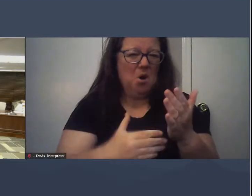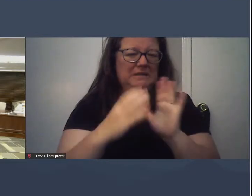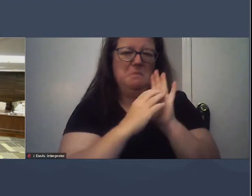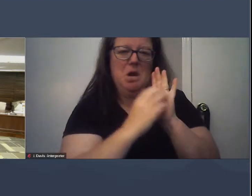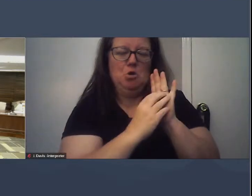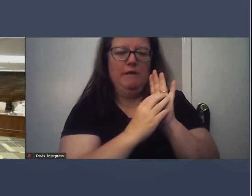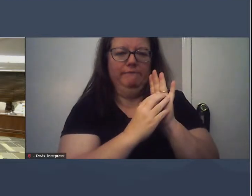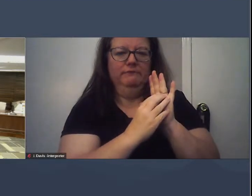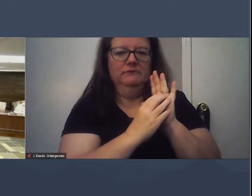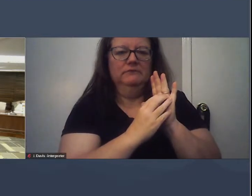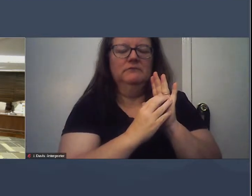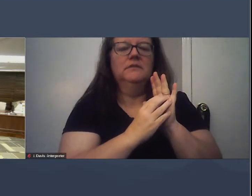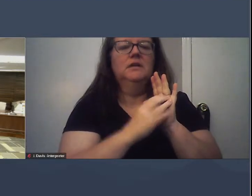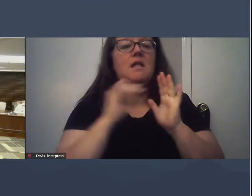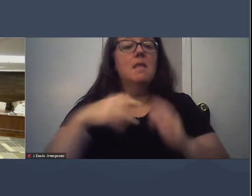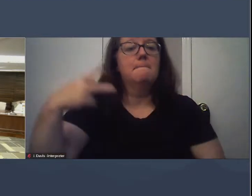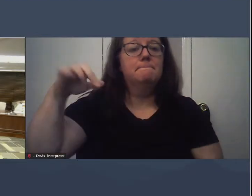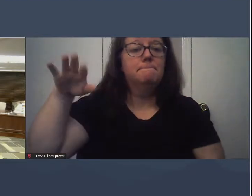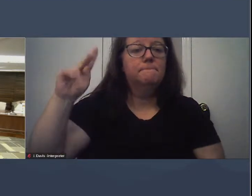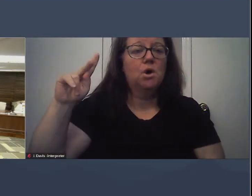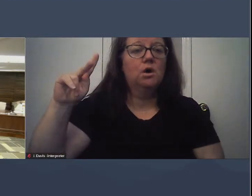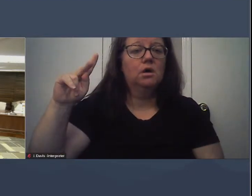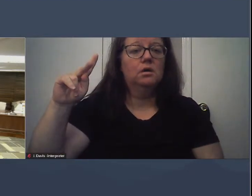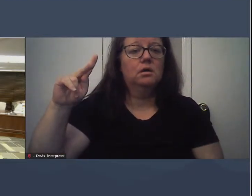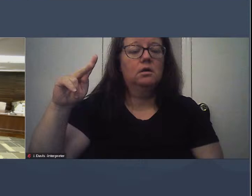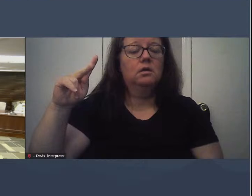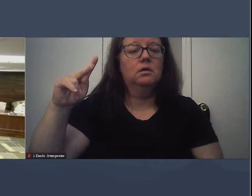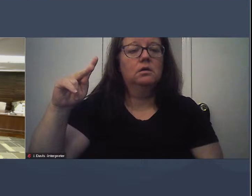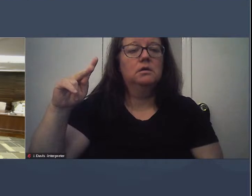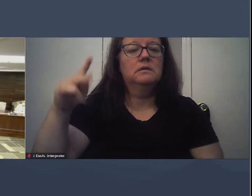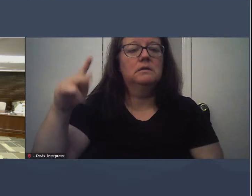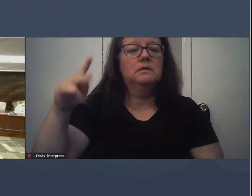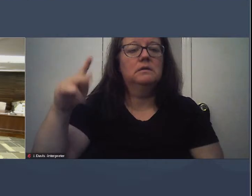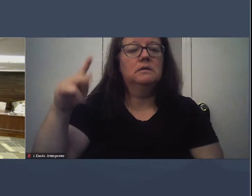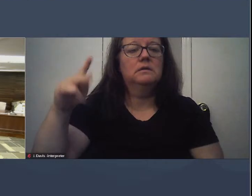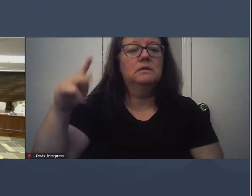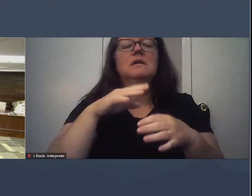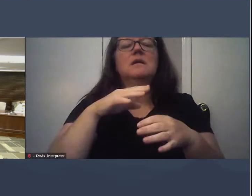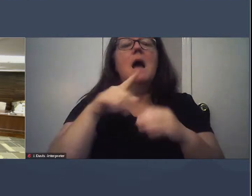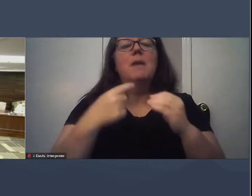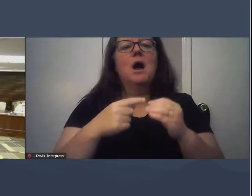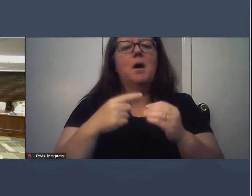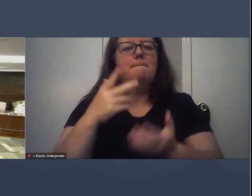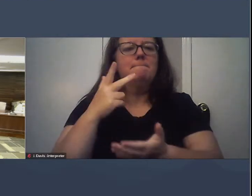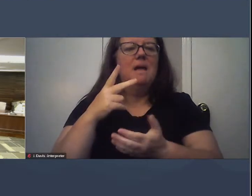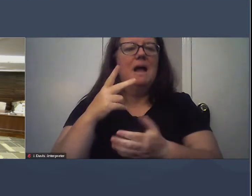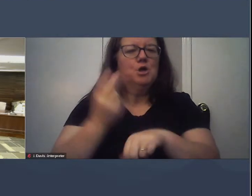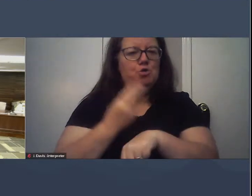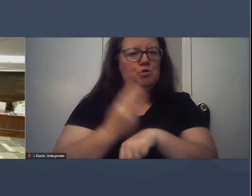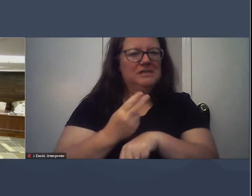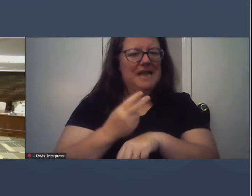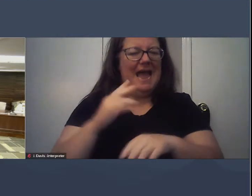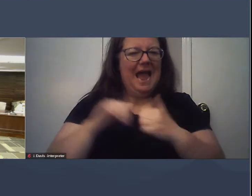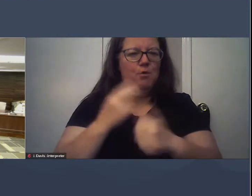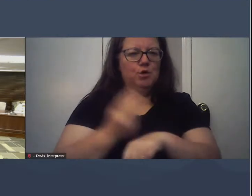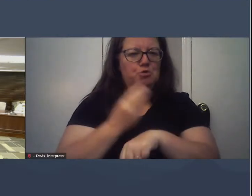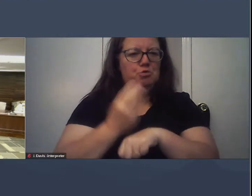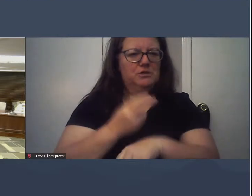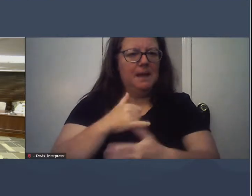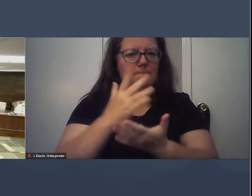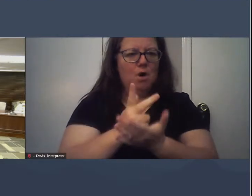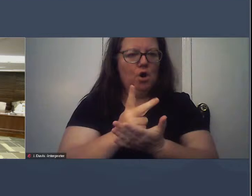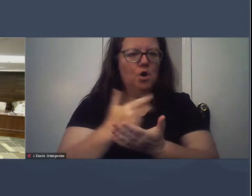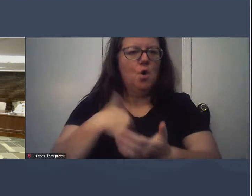that some part of that paragraph talked about expected park usage. The fact that we've done this